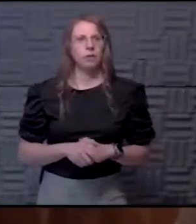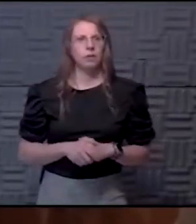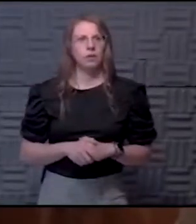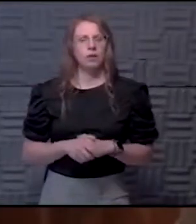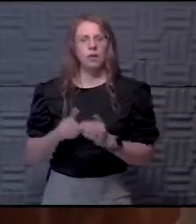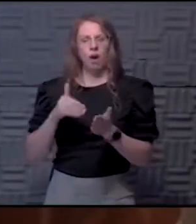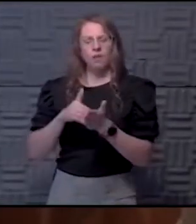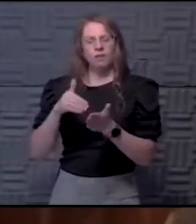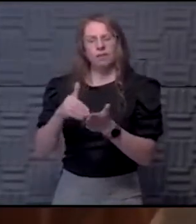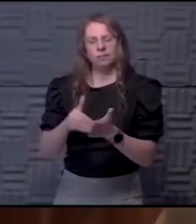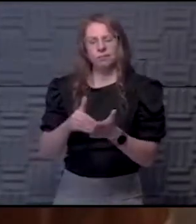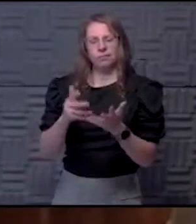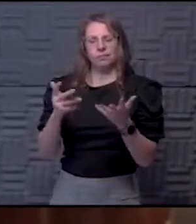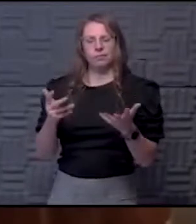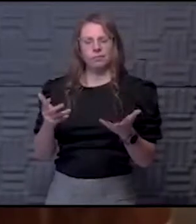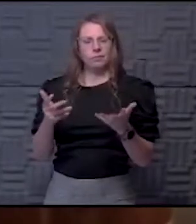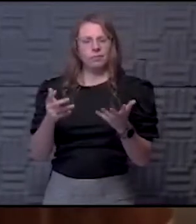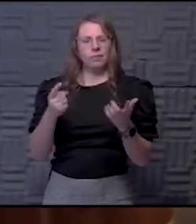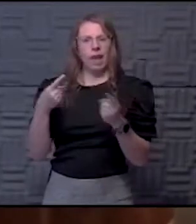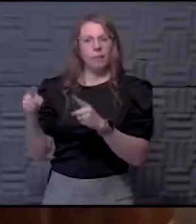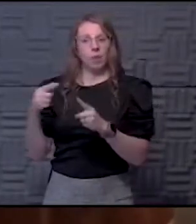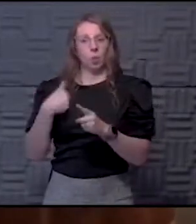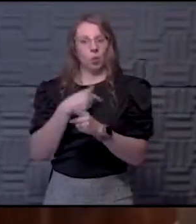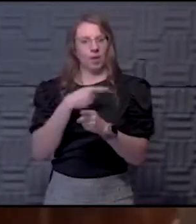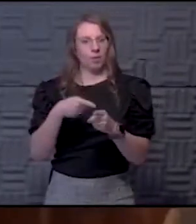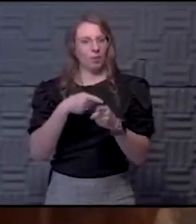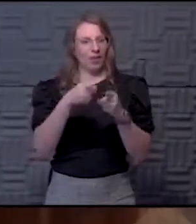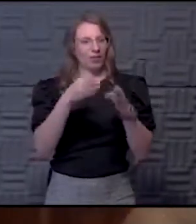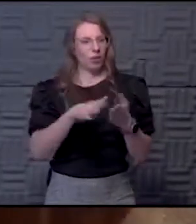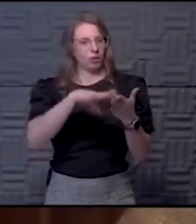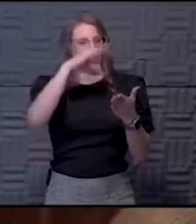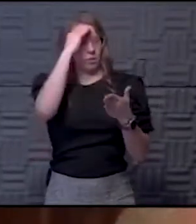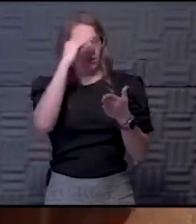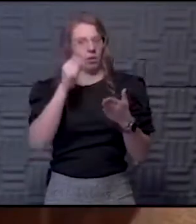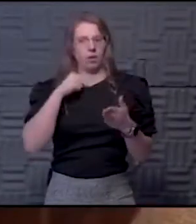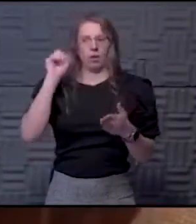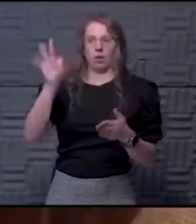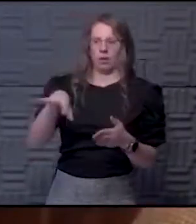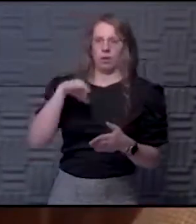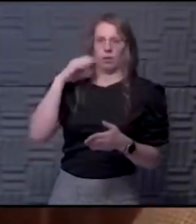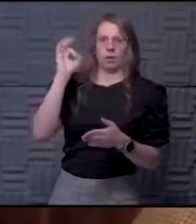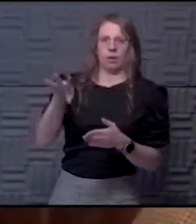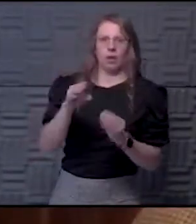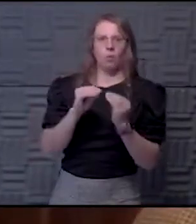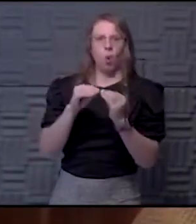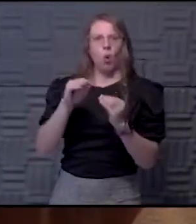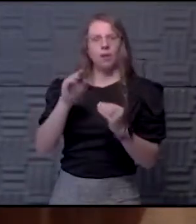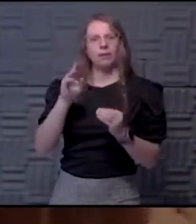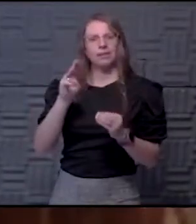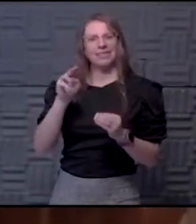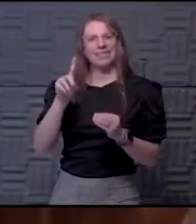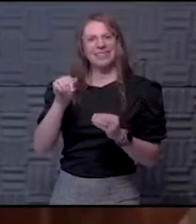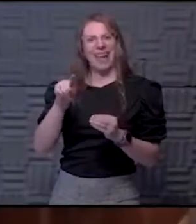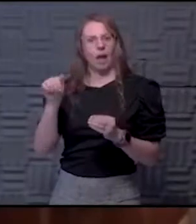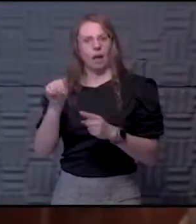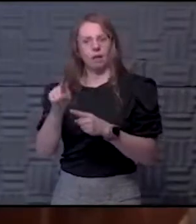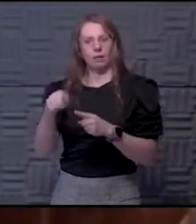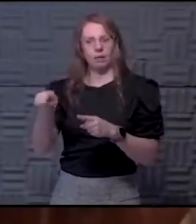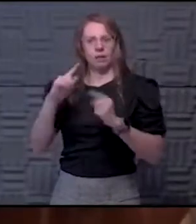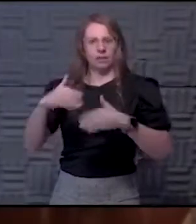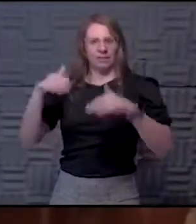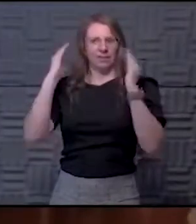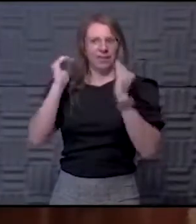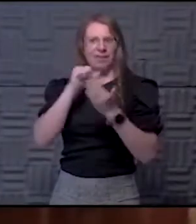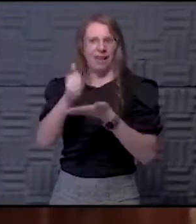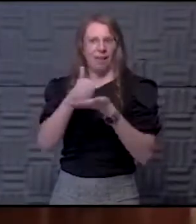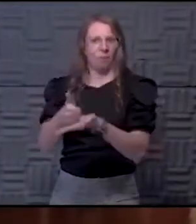a stage where, because of the way we're professionalized, we just throw more data at them. That turns out to not be very